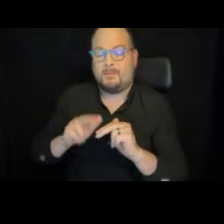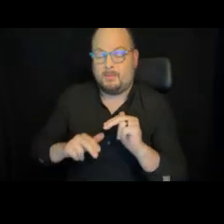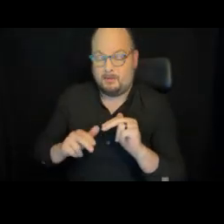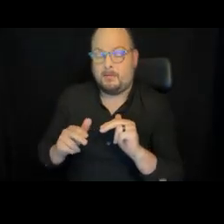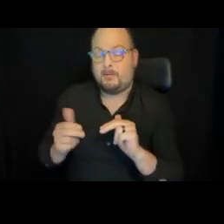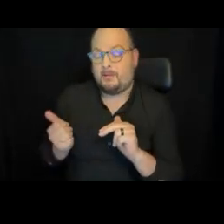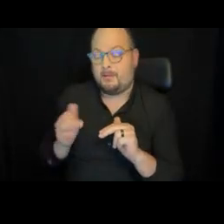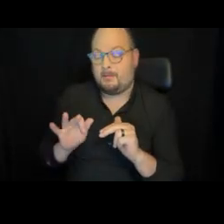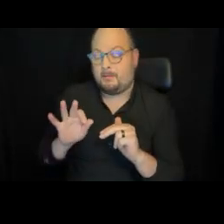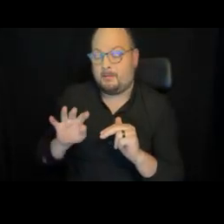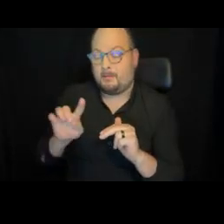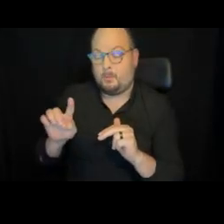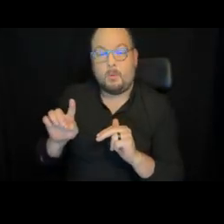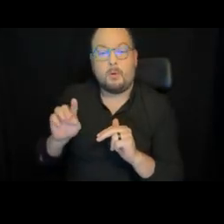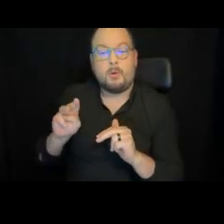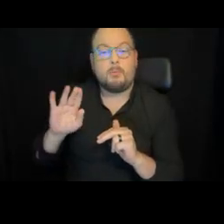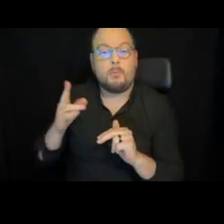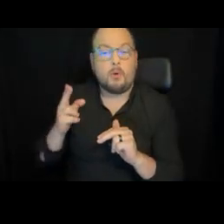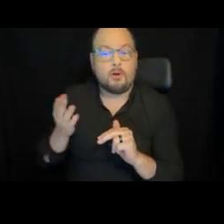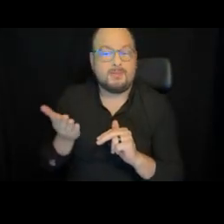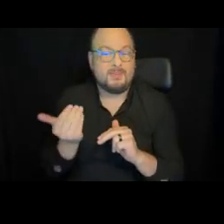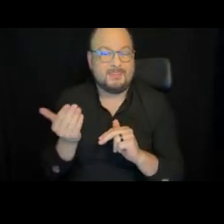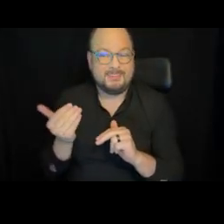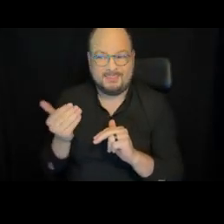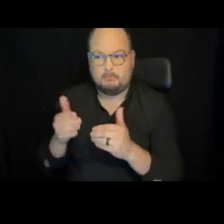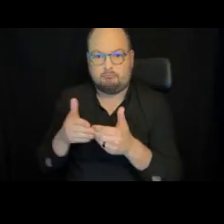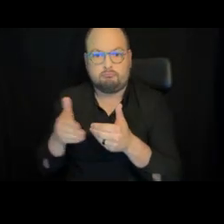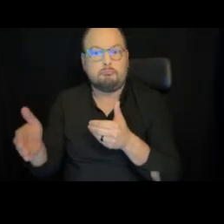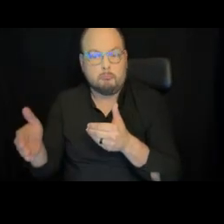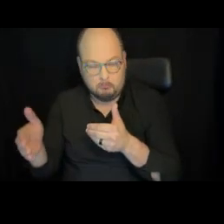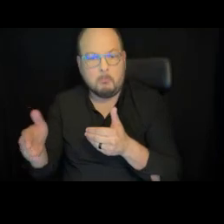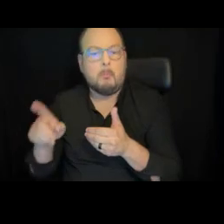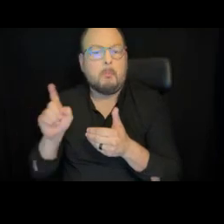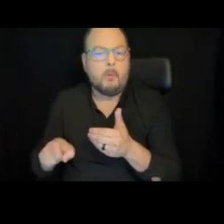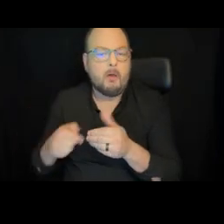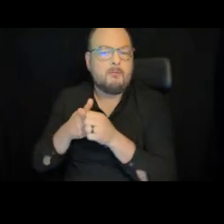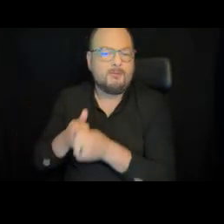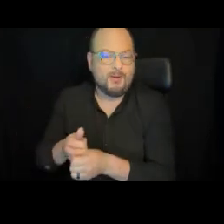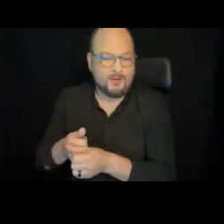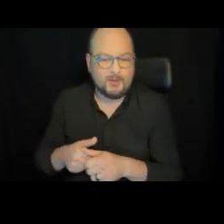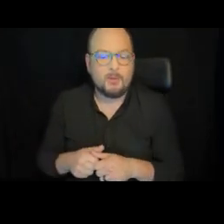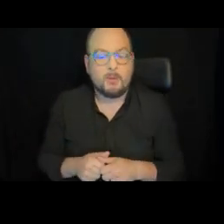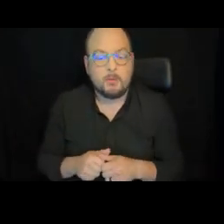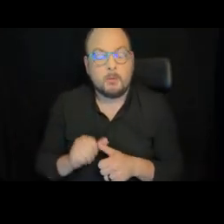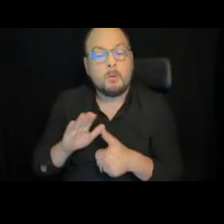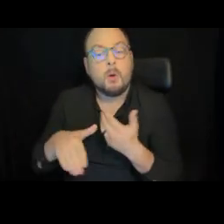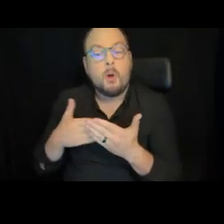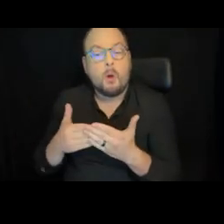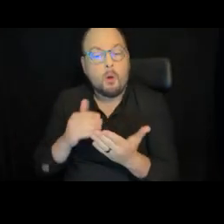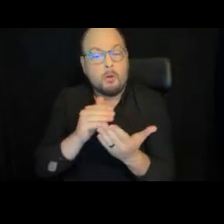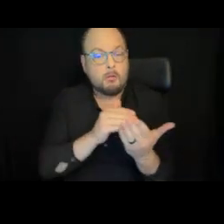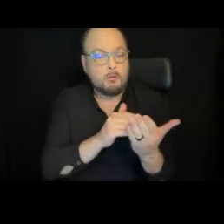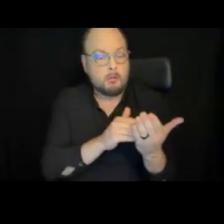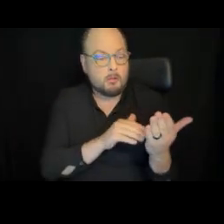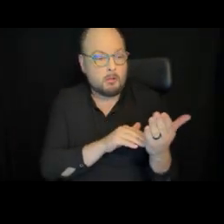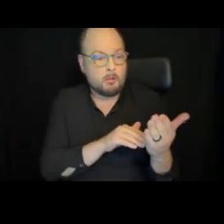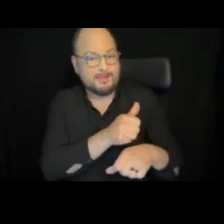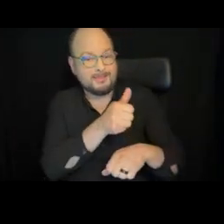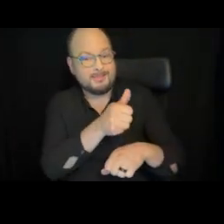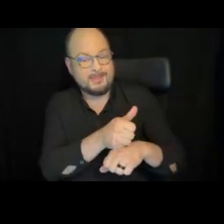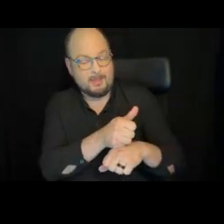1991. The design and construction specifications in the guidelines